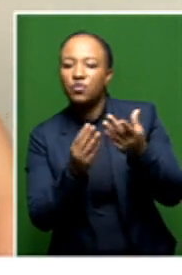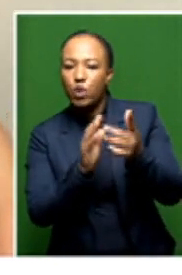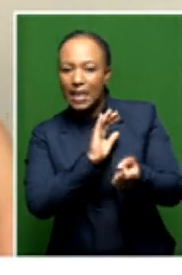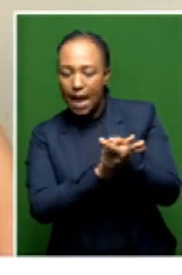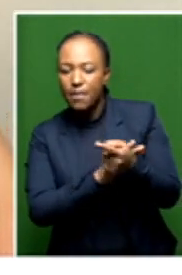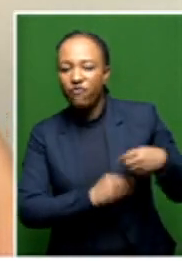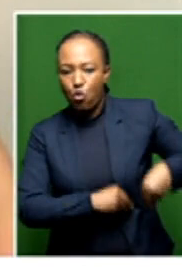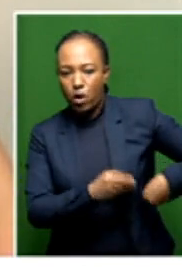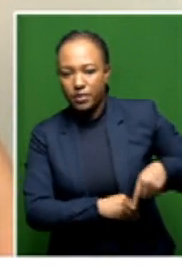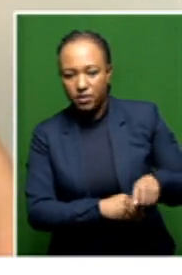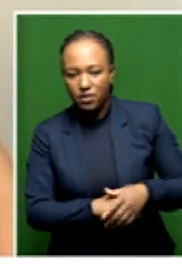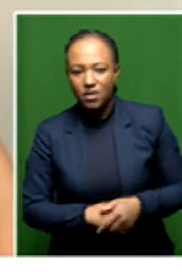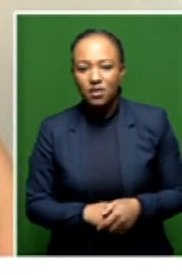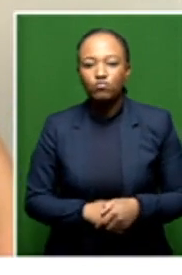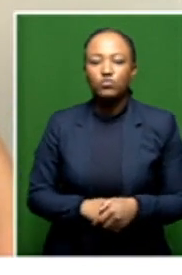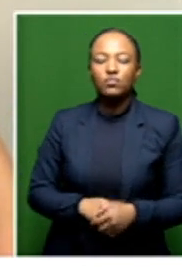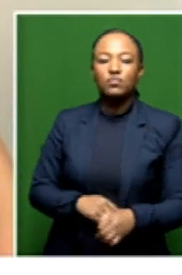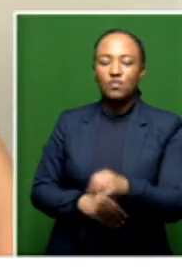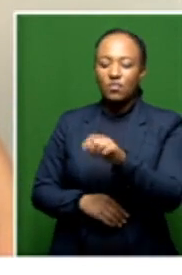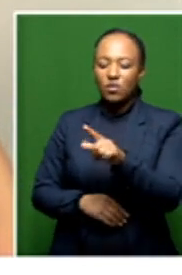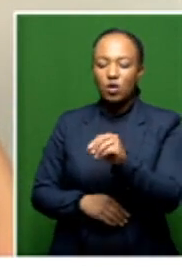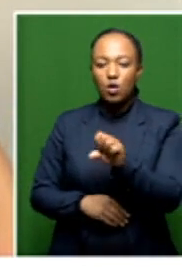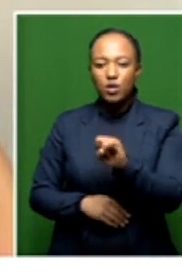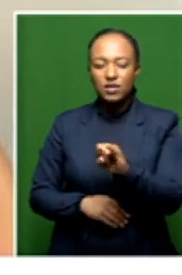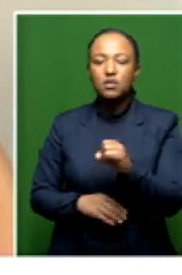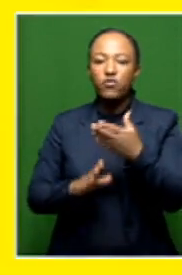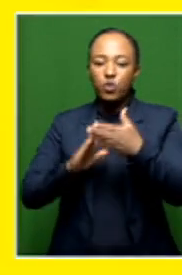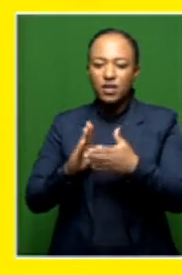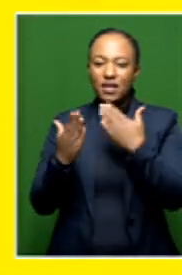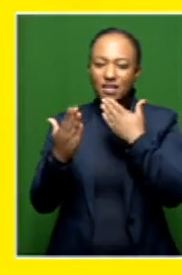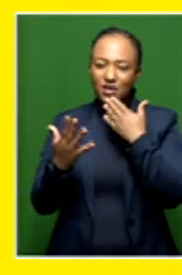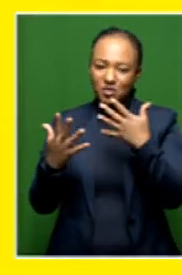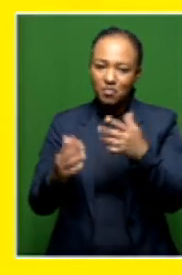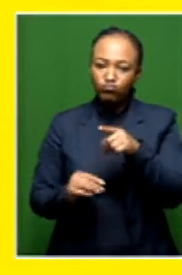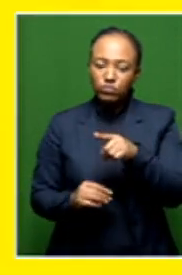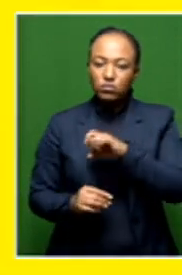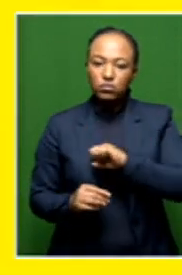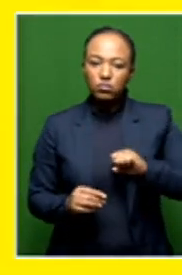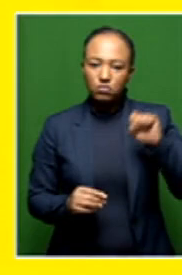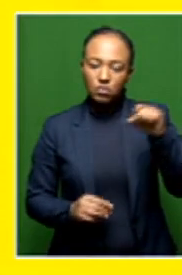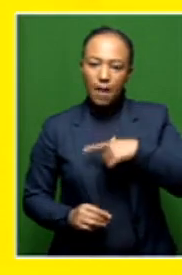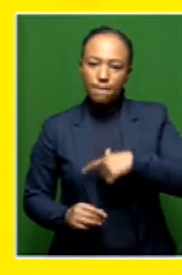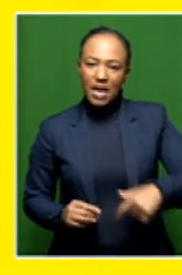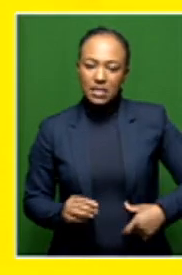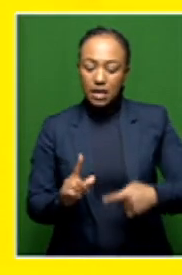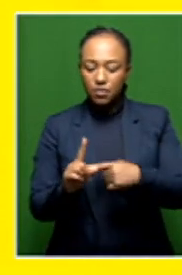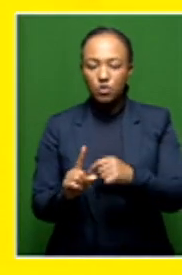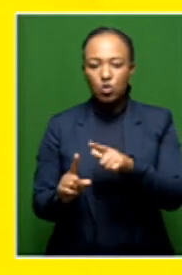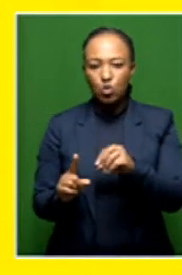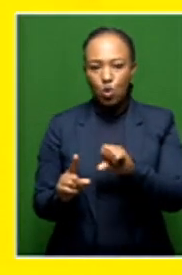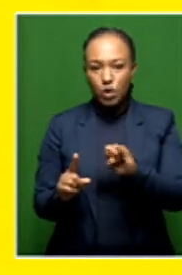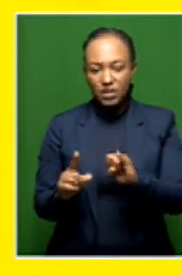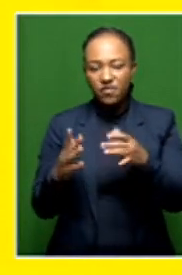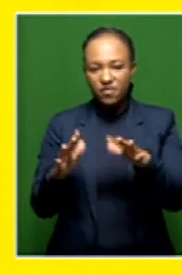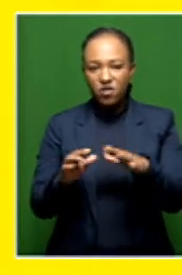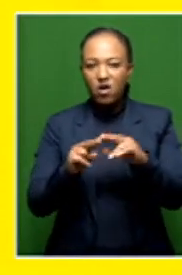which leads to corruption. Ms. Losi, we have to leave it there. But thank you so much, Cosatu President Zingiswa Losi, on different matters post